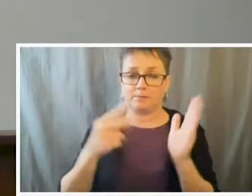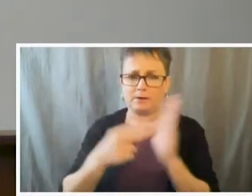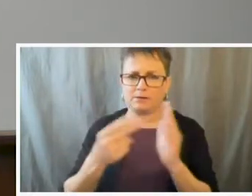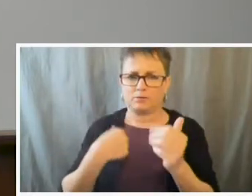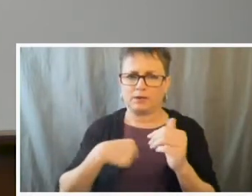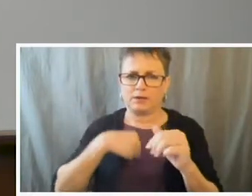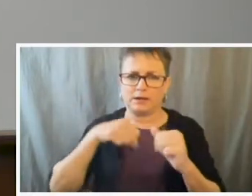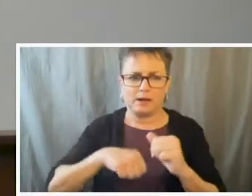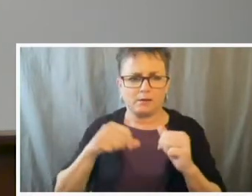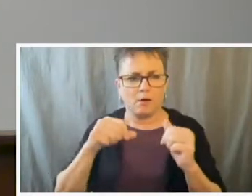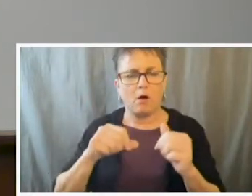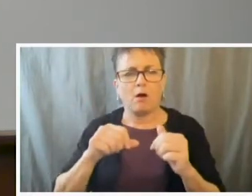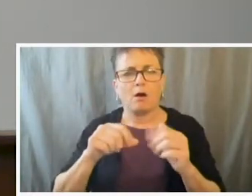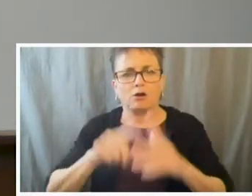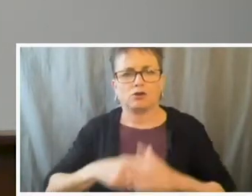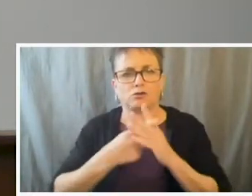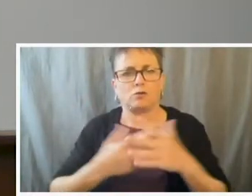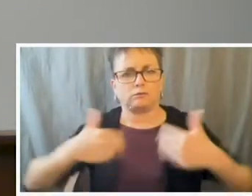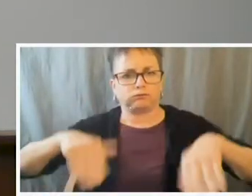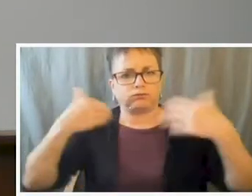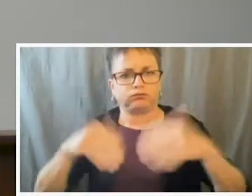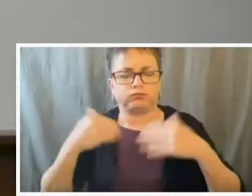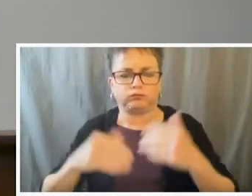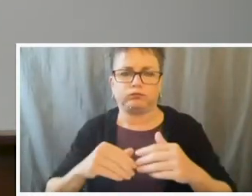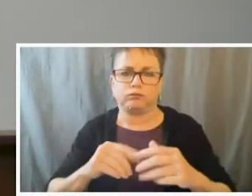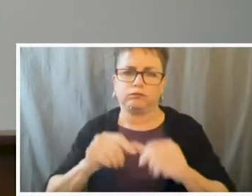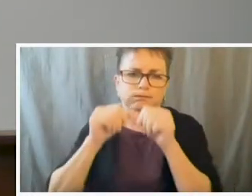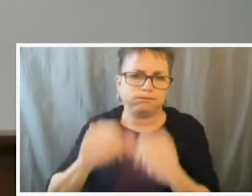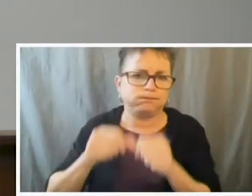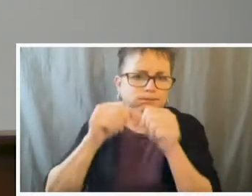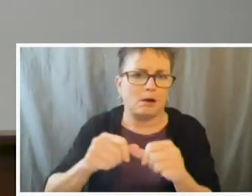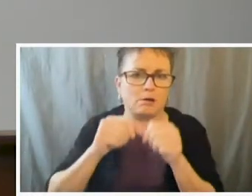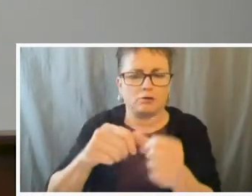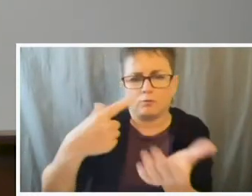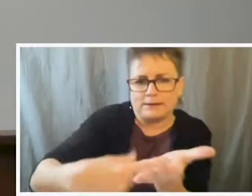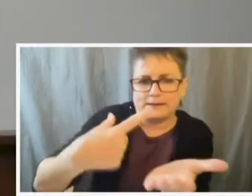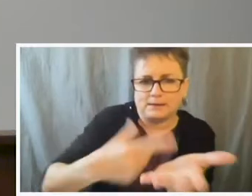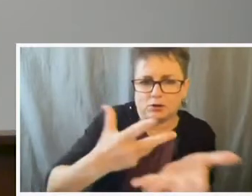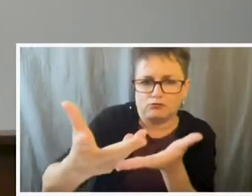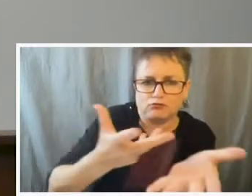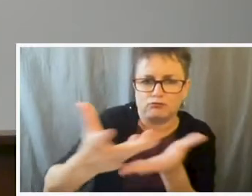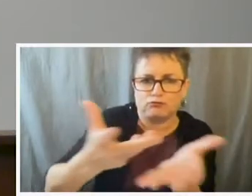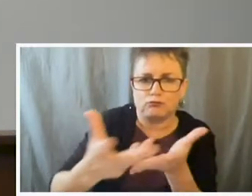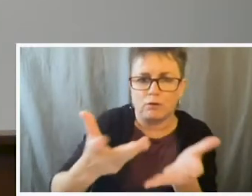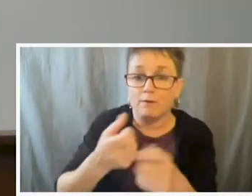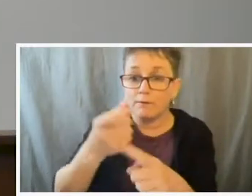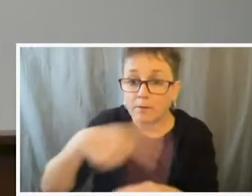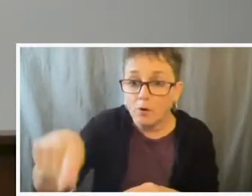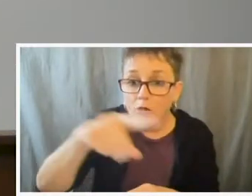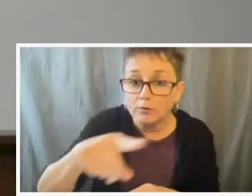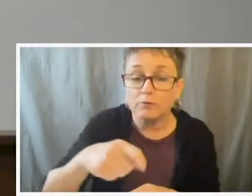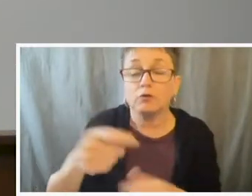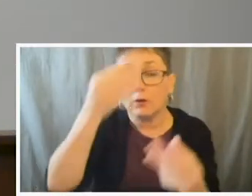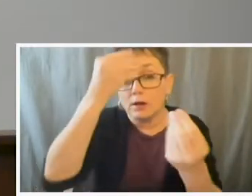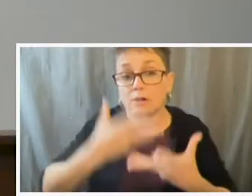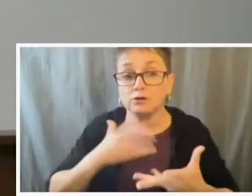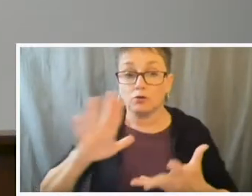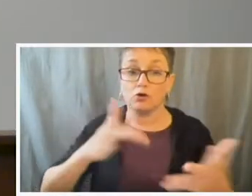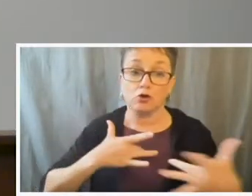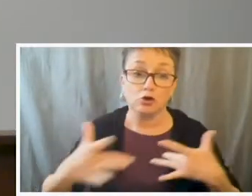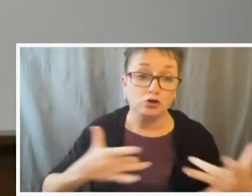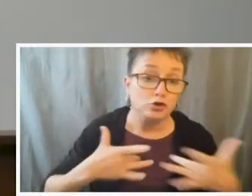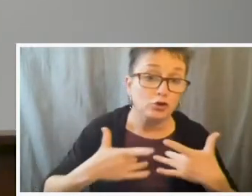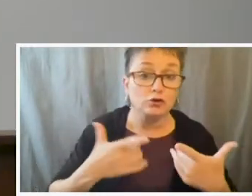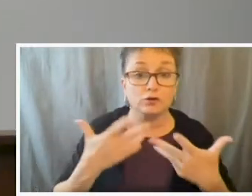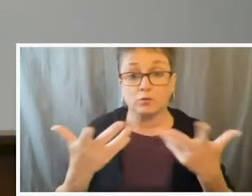ongoing dialogue on that subject with you, where we not only get to hear your specific interests and concerns on the subject of accessibility, but also